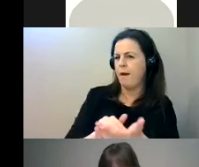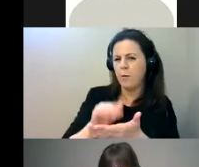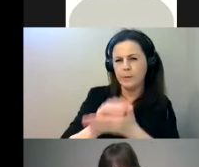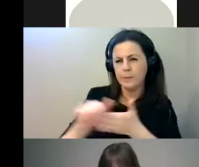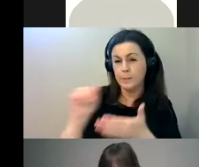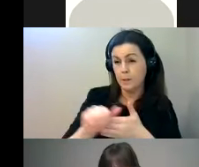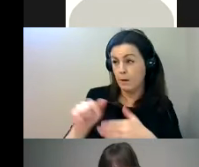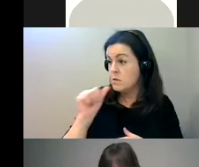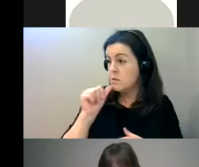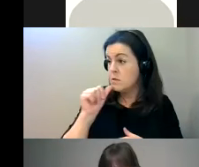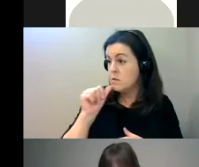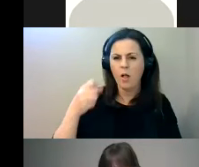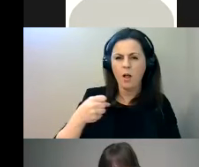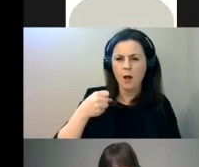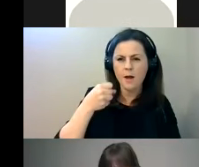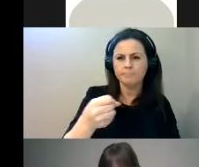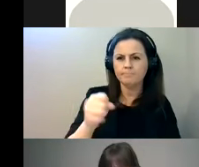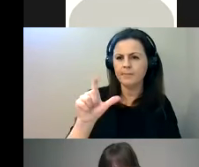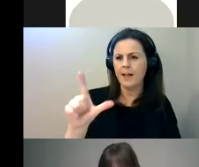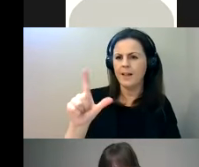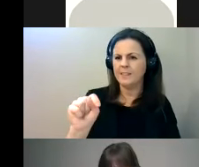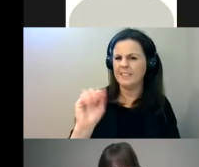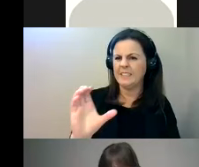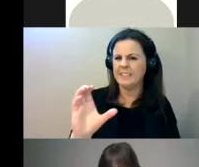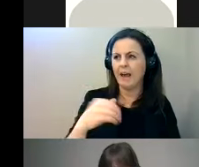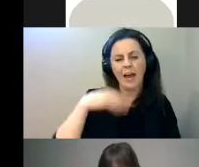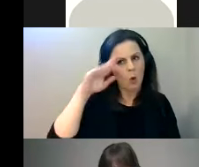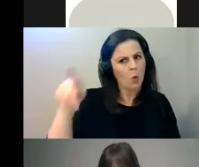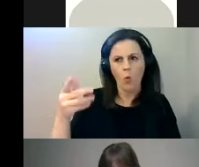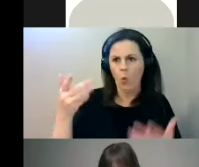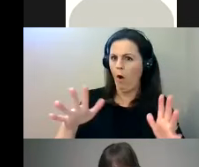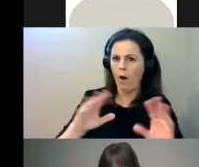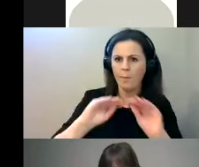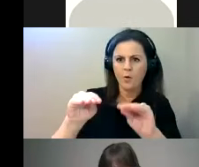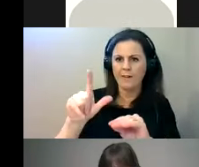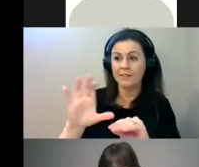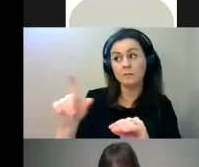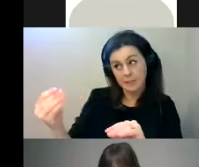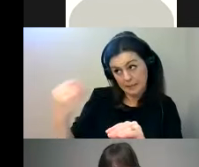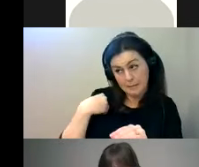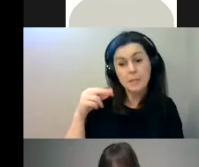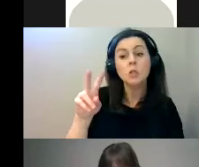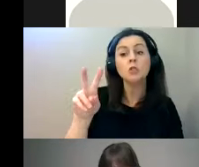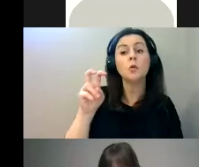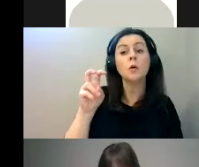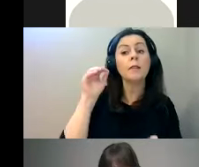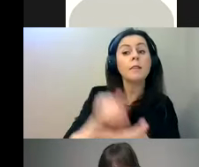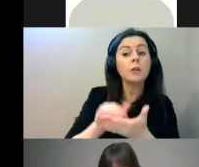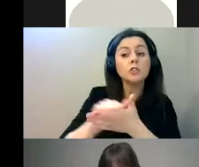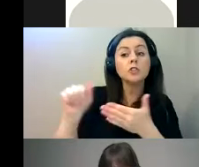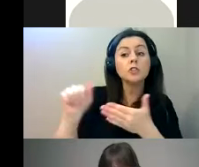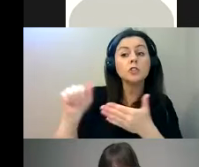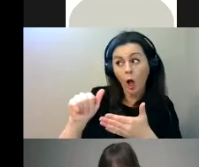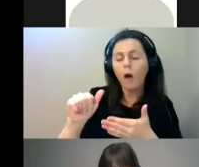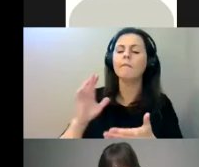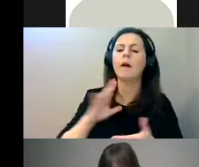in a long-term care facility, even though I know you don't want to go. But if you give me that $200,000, I'll look after you